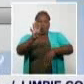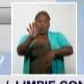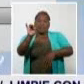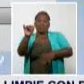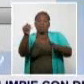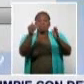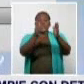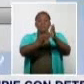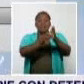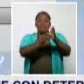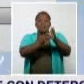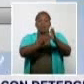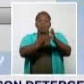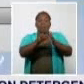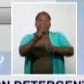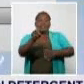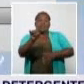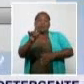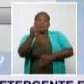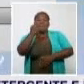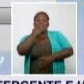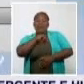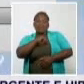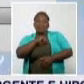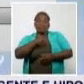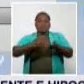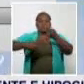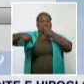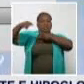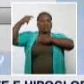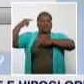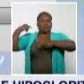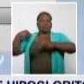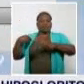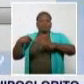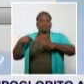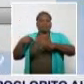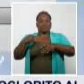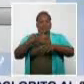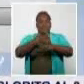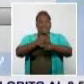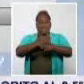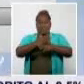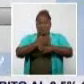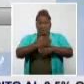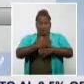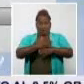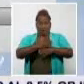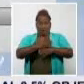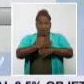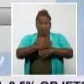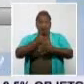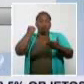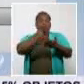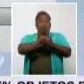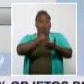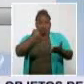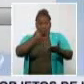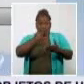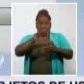46,029 more than yesterday. The confirmed cases in the region of the Americas